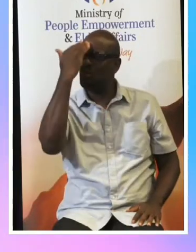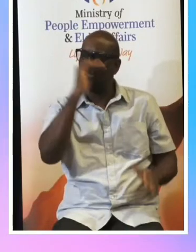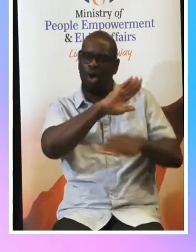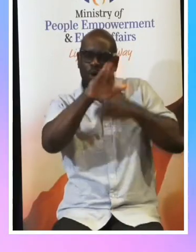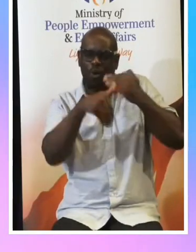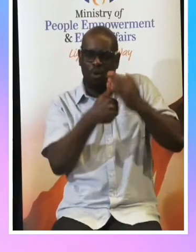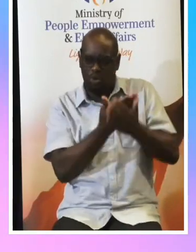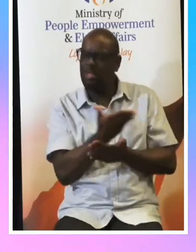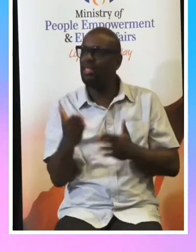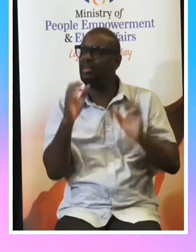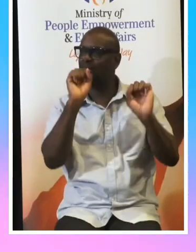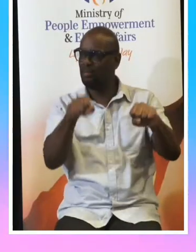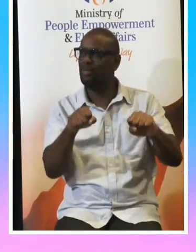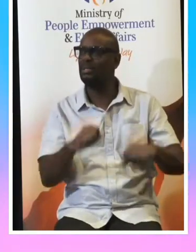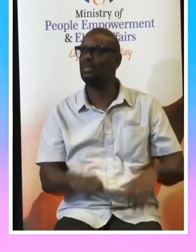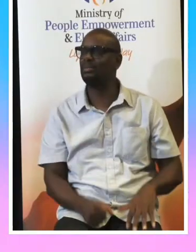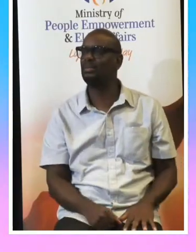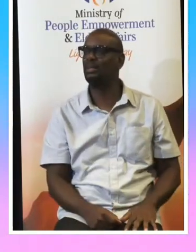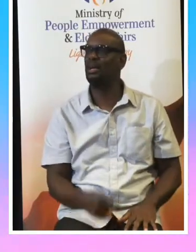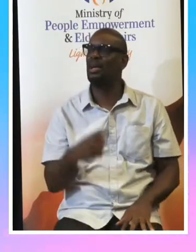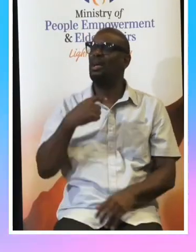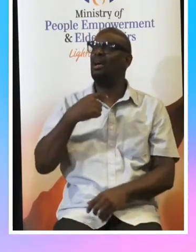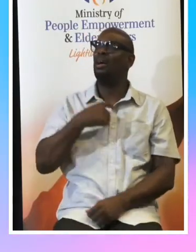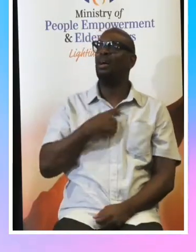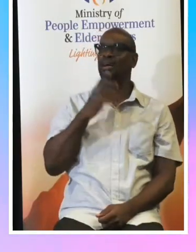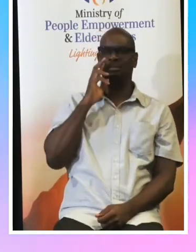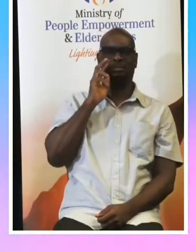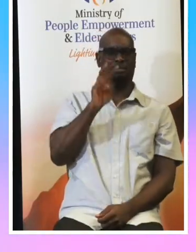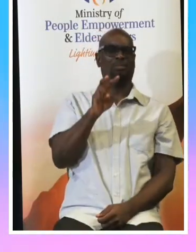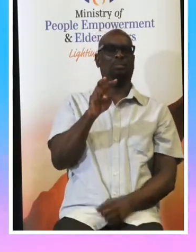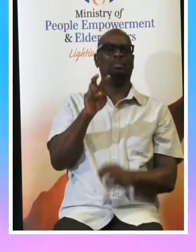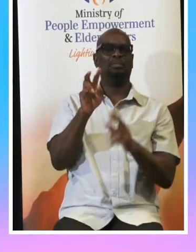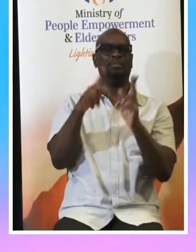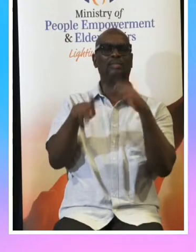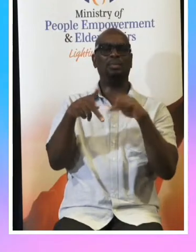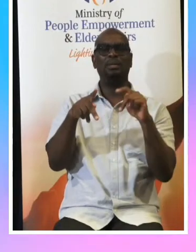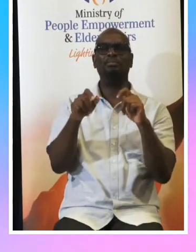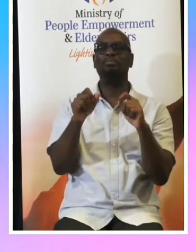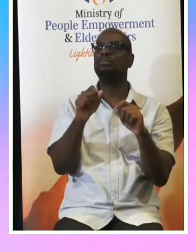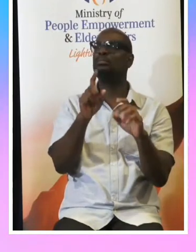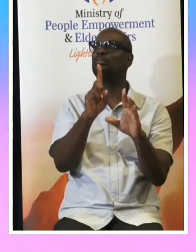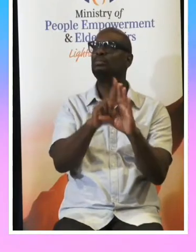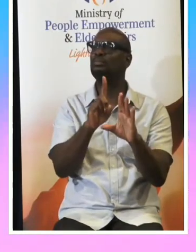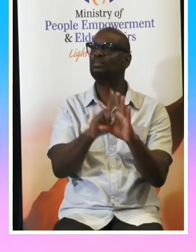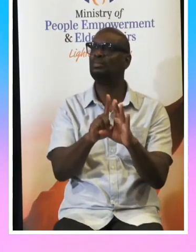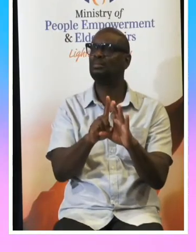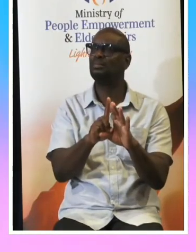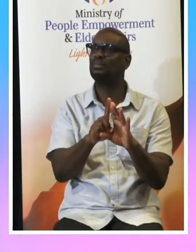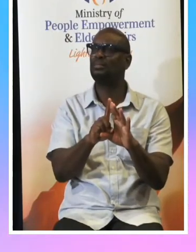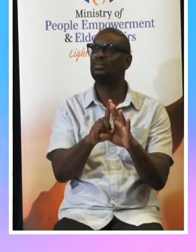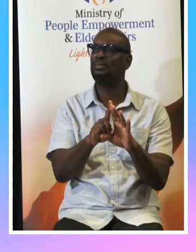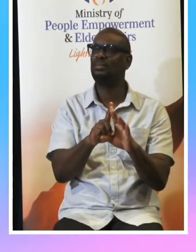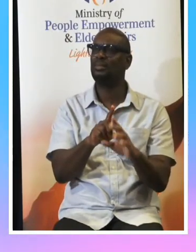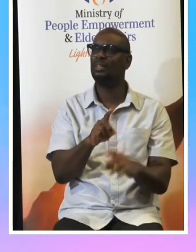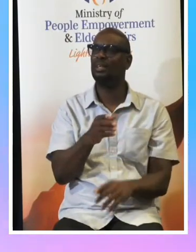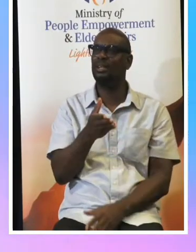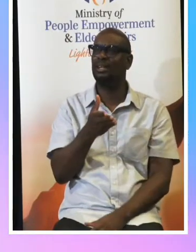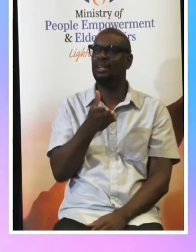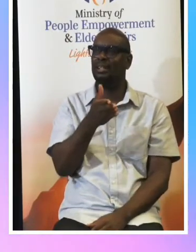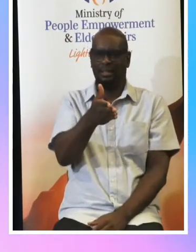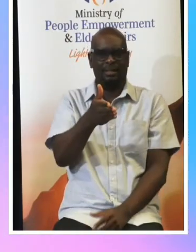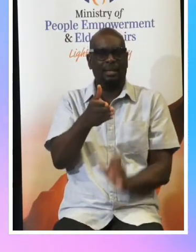I saw people with disabilities who were no less capable than me, but who did not have the